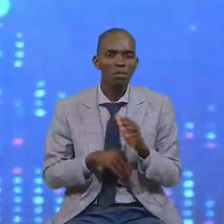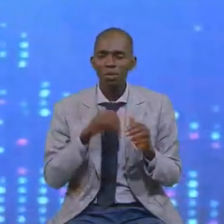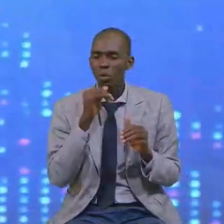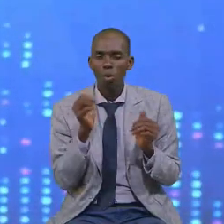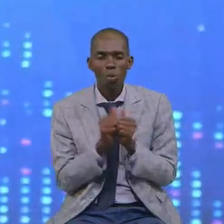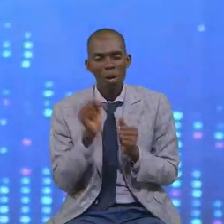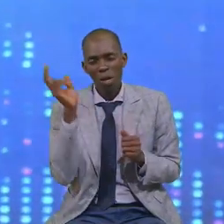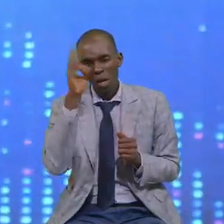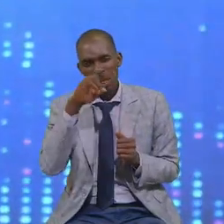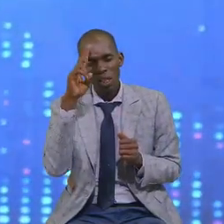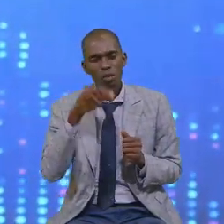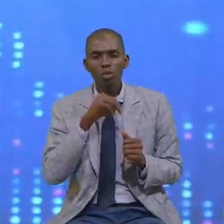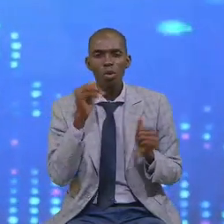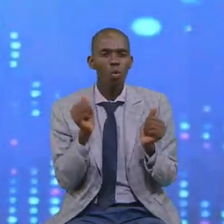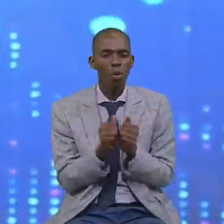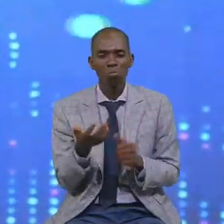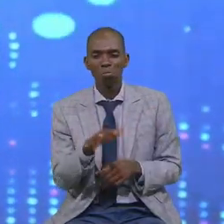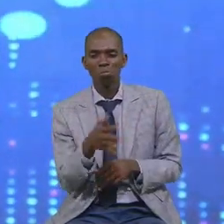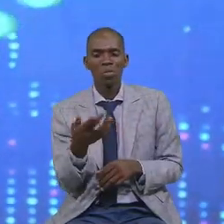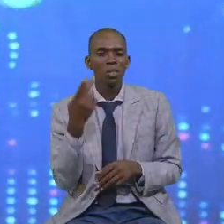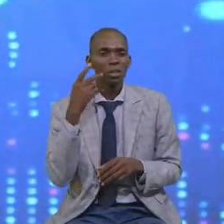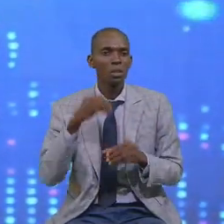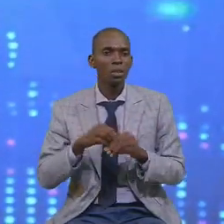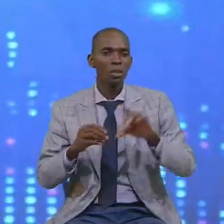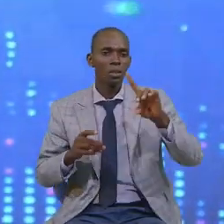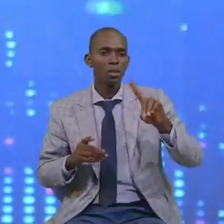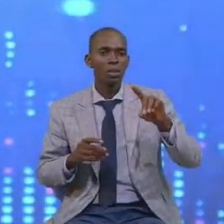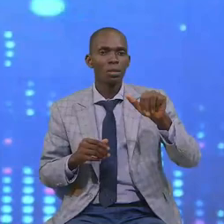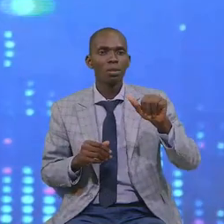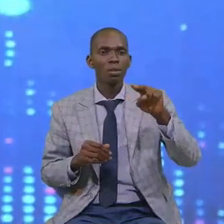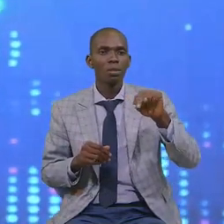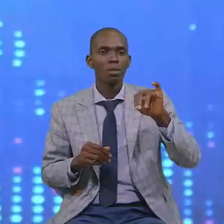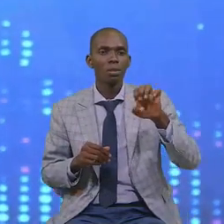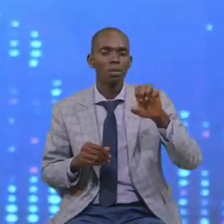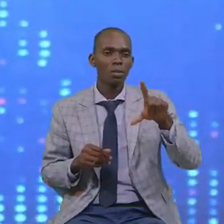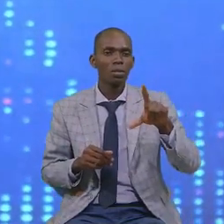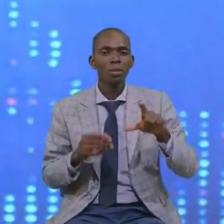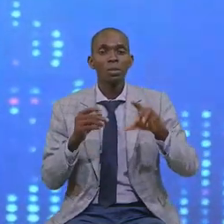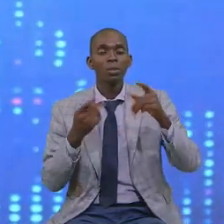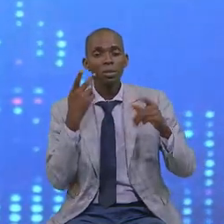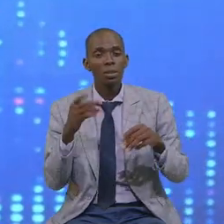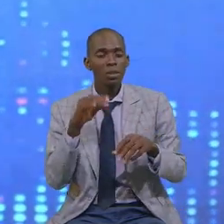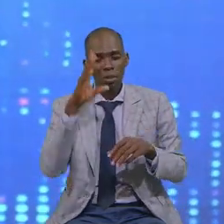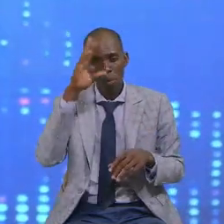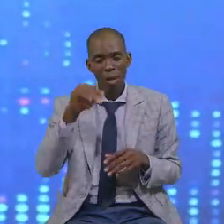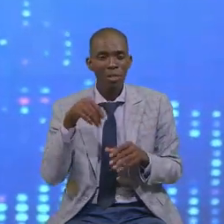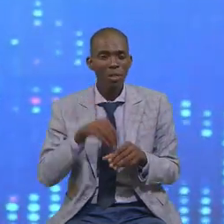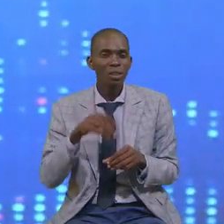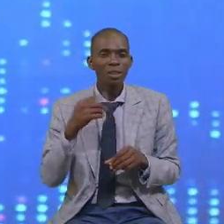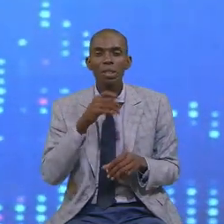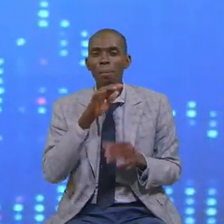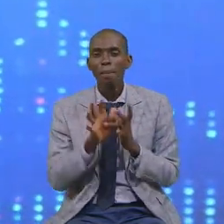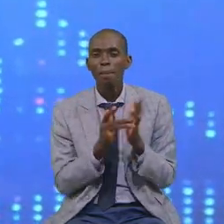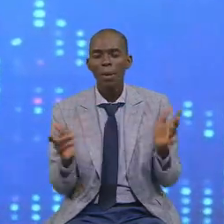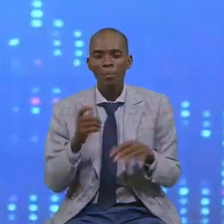not with compromise. Look at Daniel. Daniel of the Bible days, he walked without